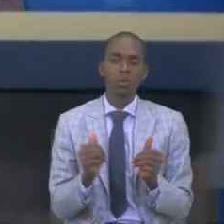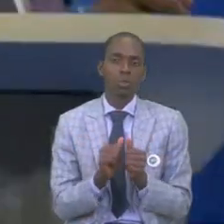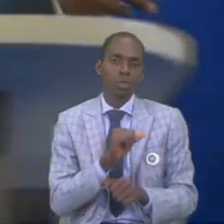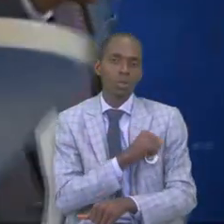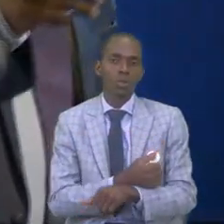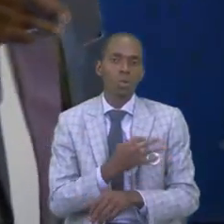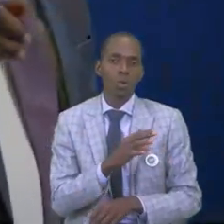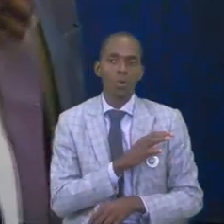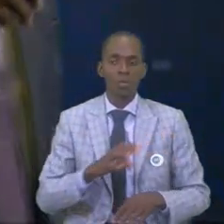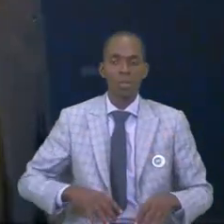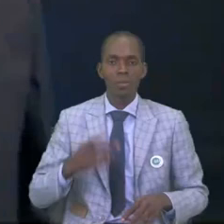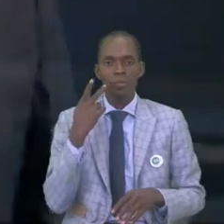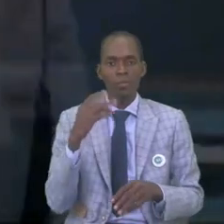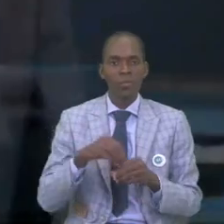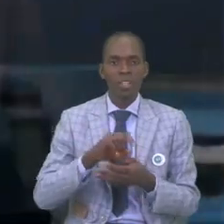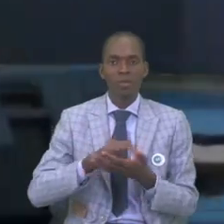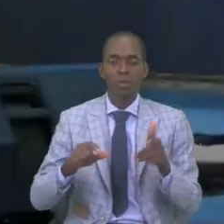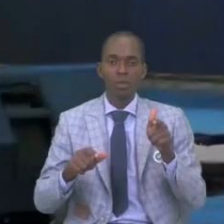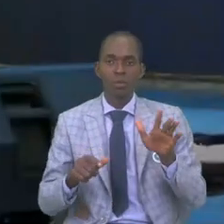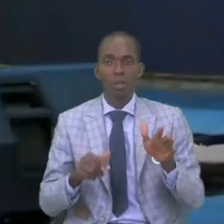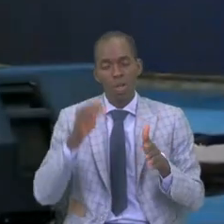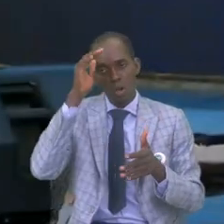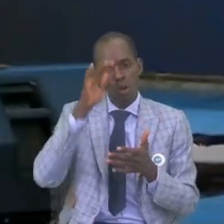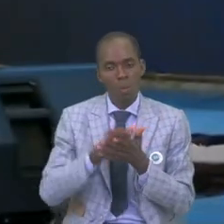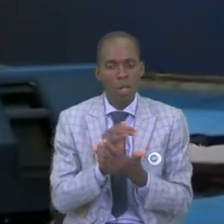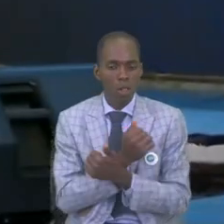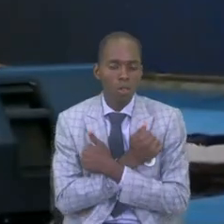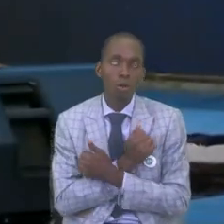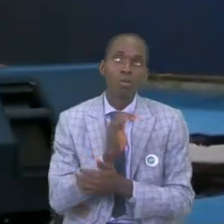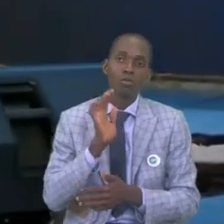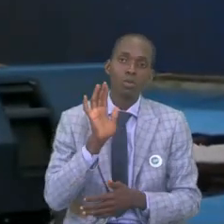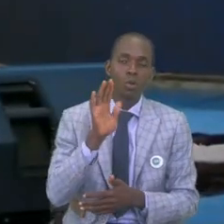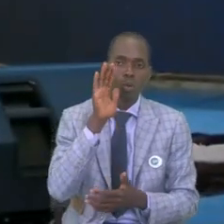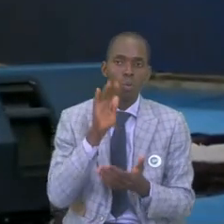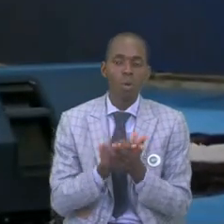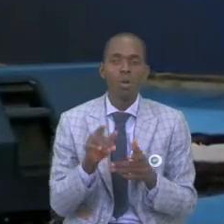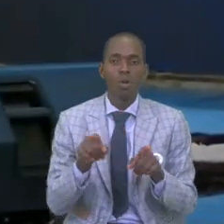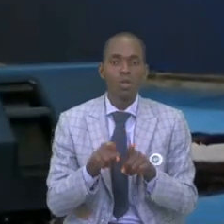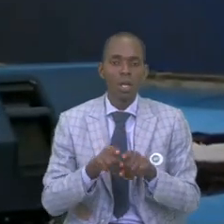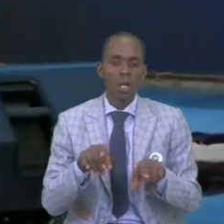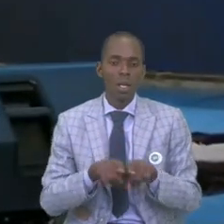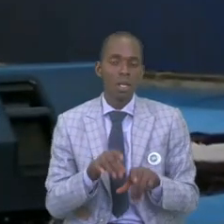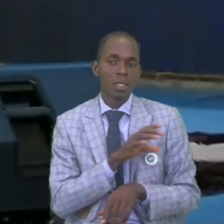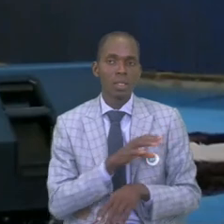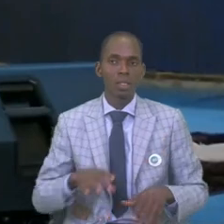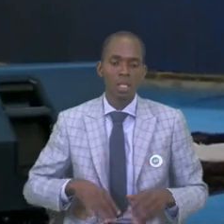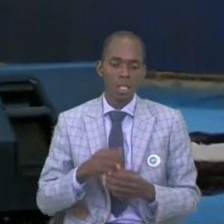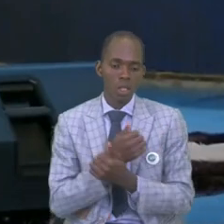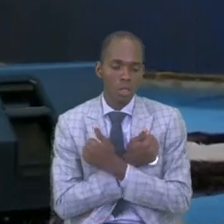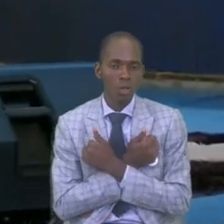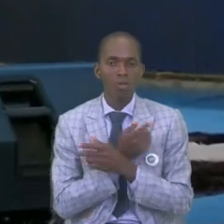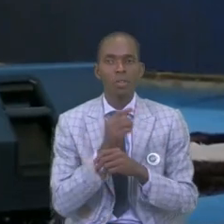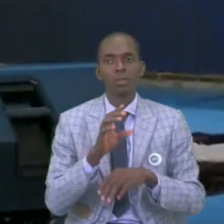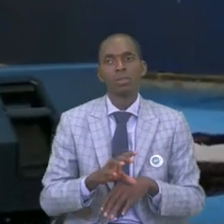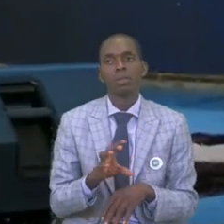25, husbands, love your wife even as Christ also loved the church. It's